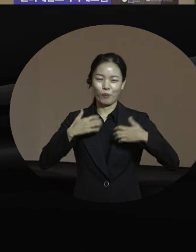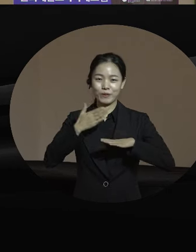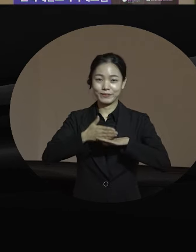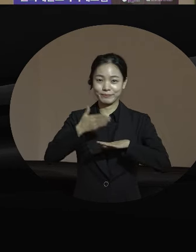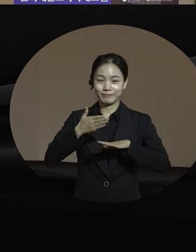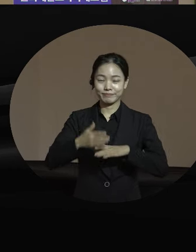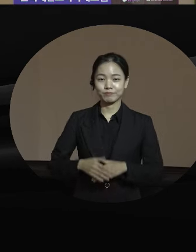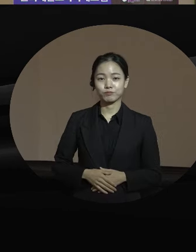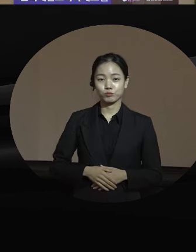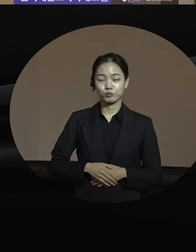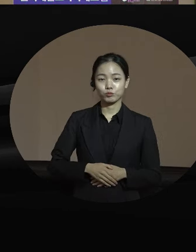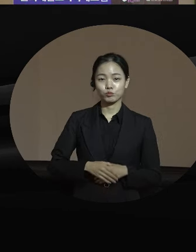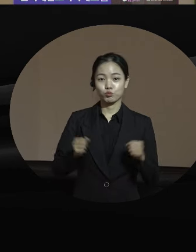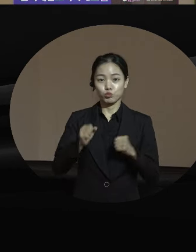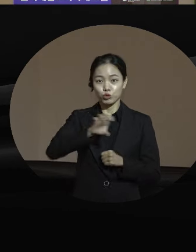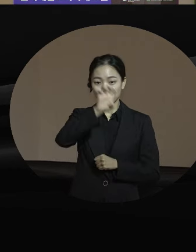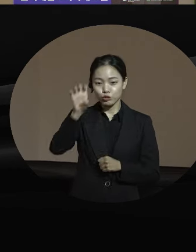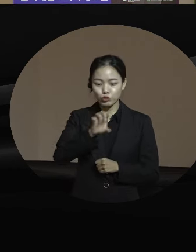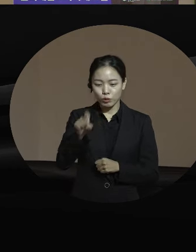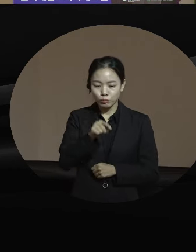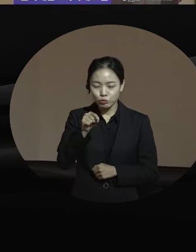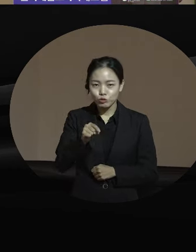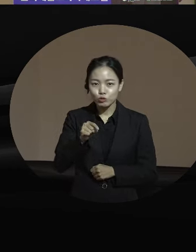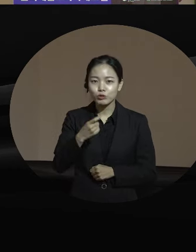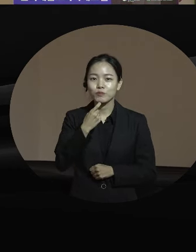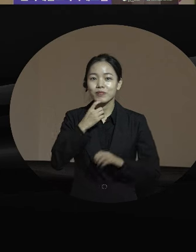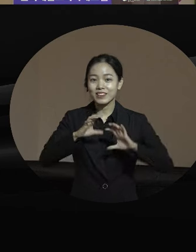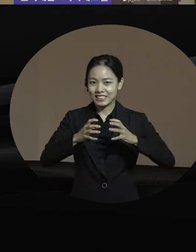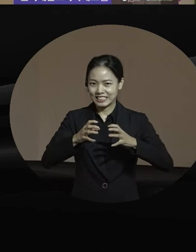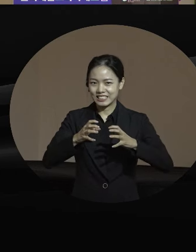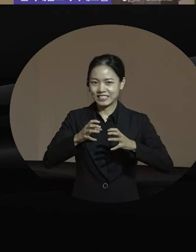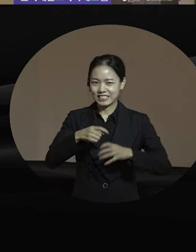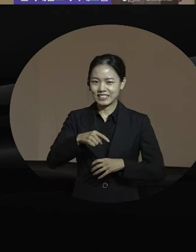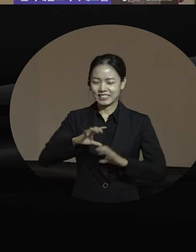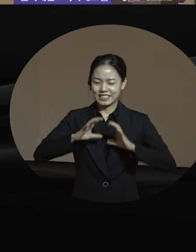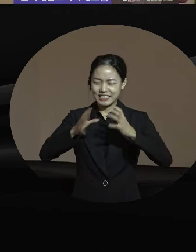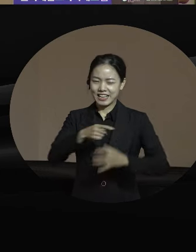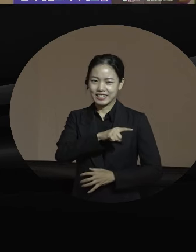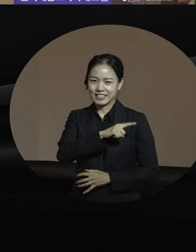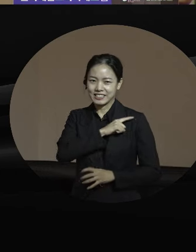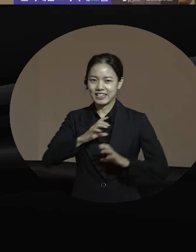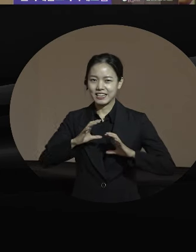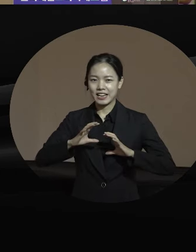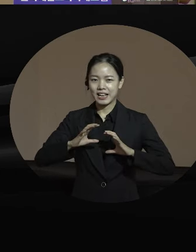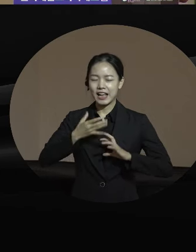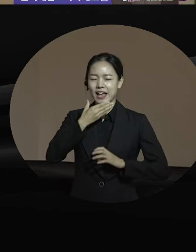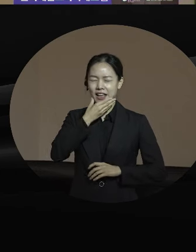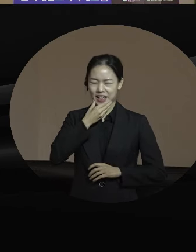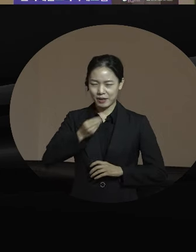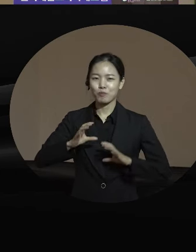Europe, from the happiest nation of the world based on the UN World Happiness Report.